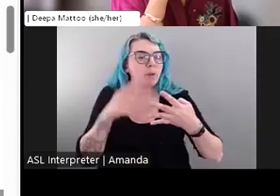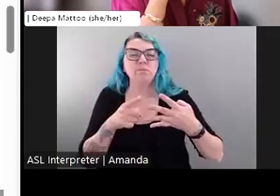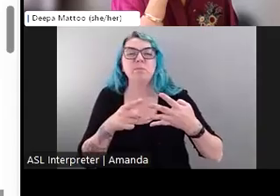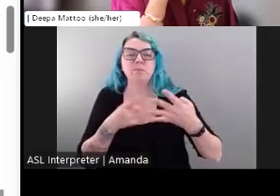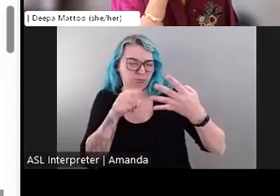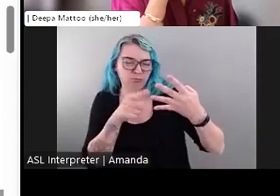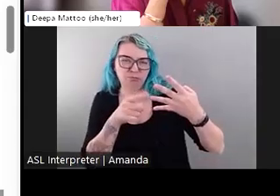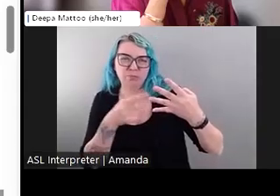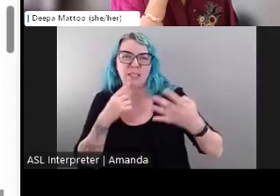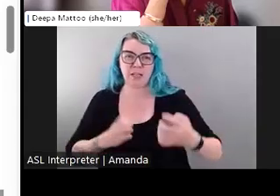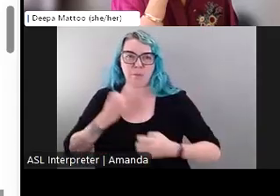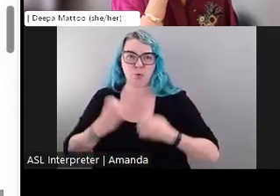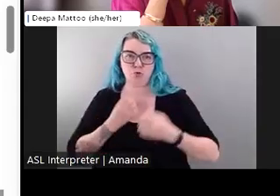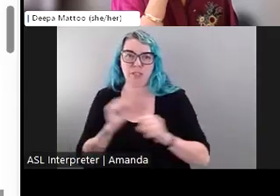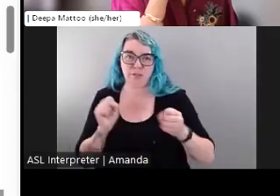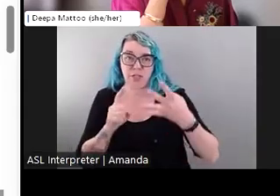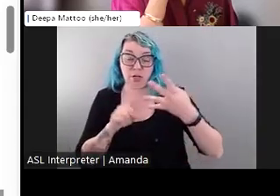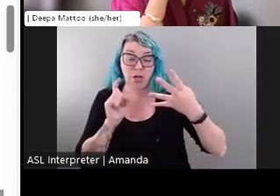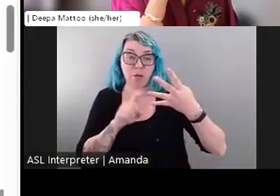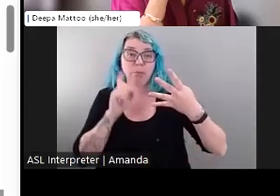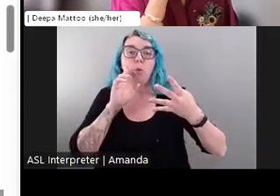to the corresponding section of the safety plan.